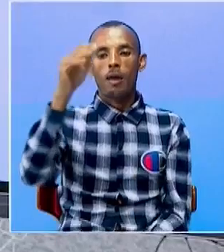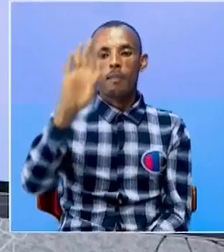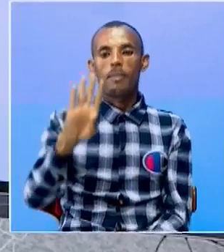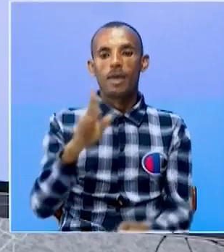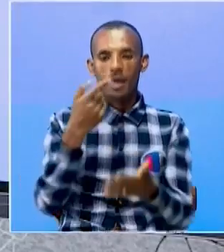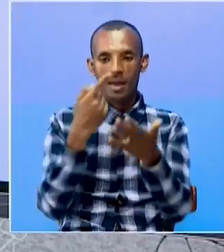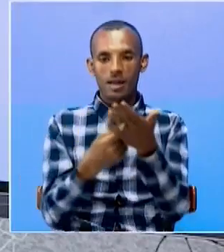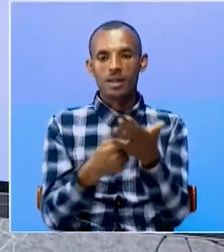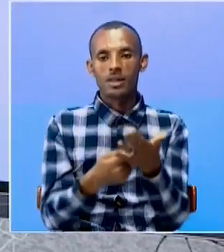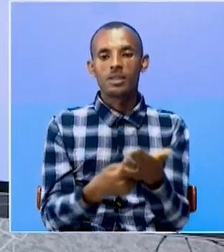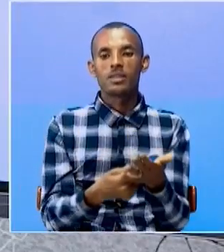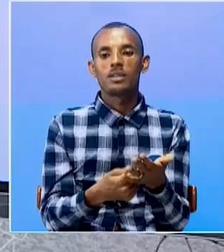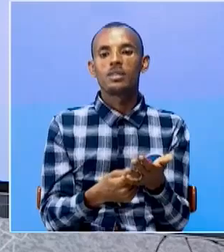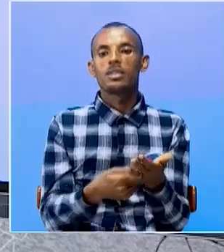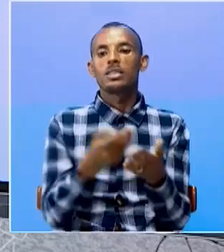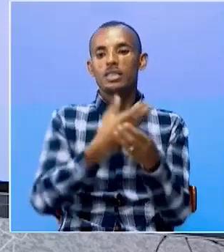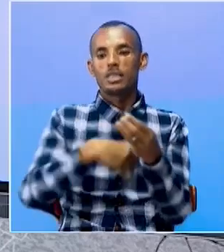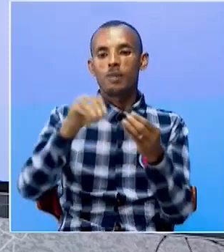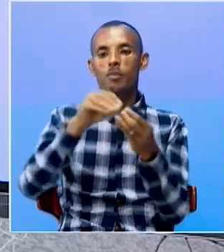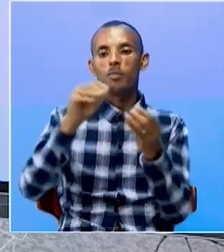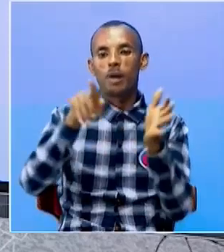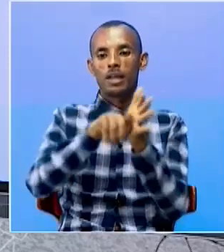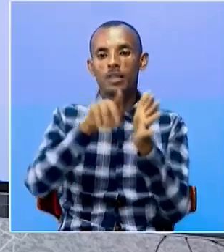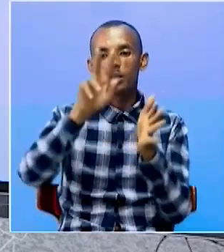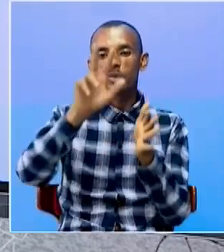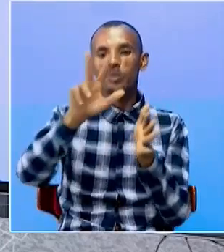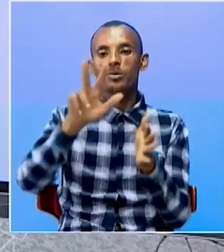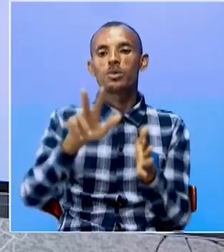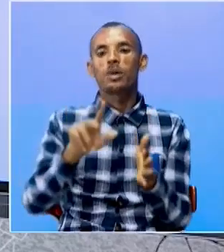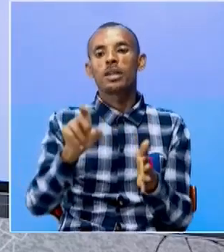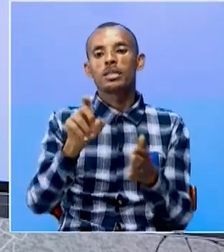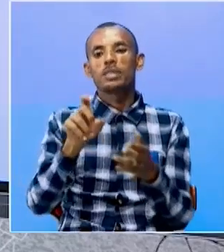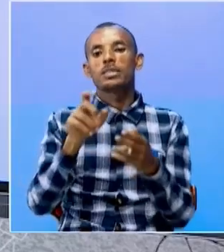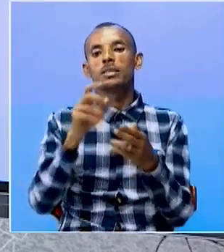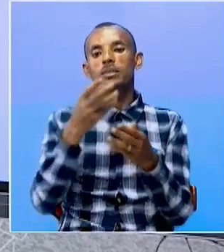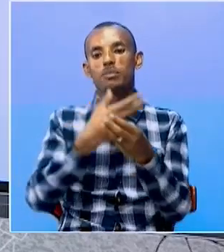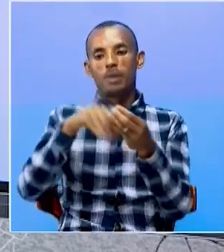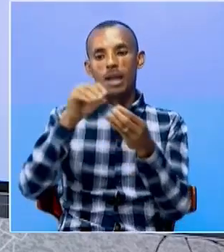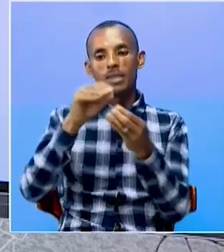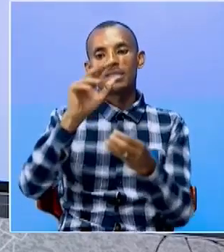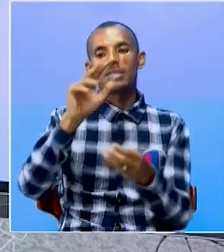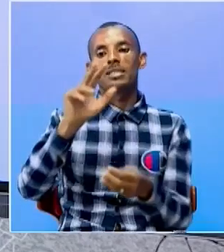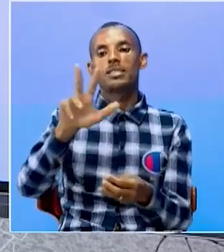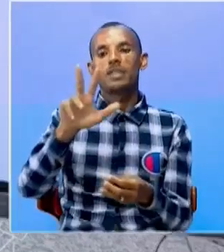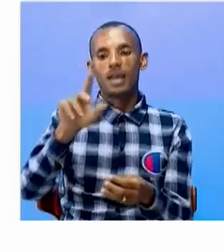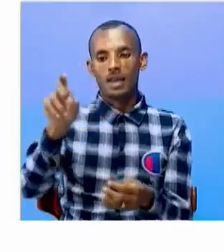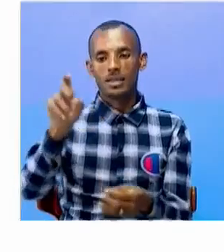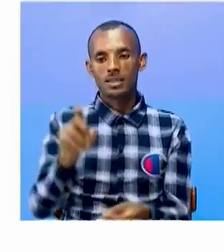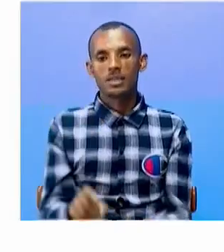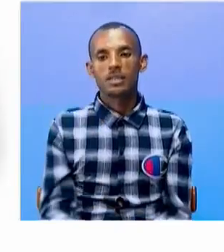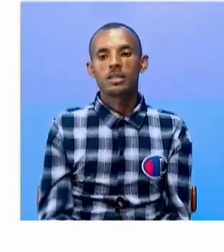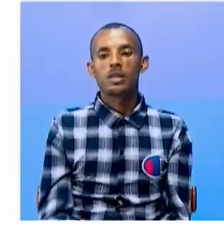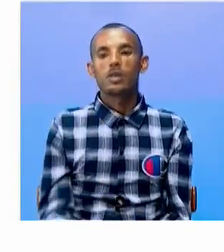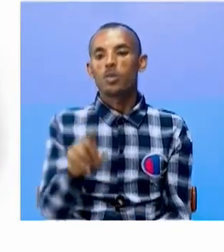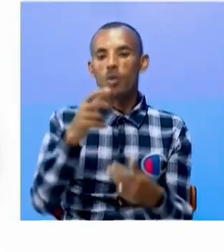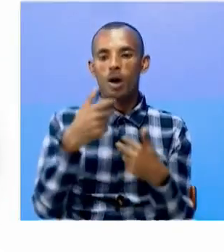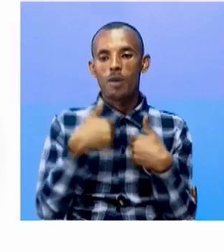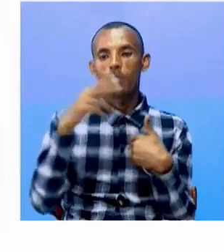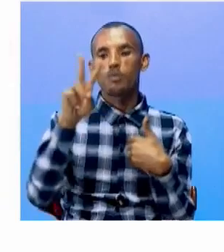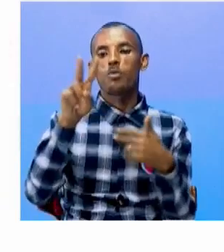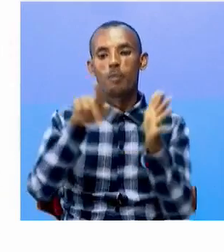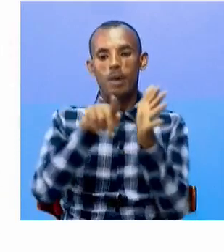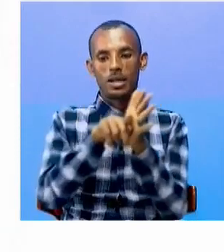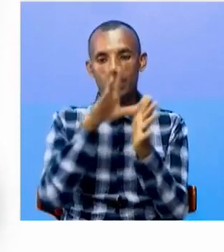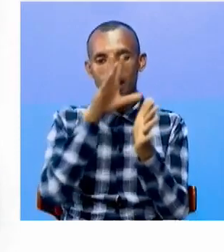here, what would be the sum of minus 2x and positive 3x? Here you have 2 minus and